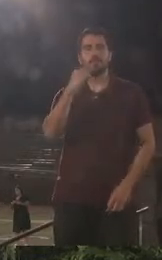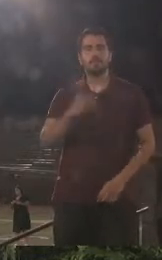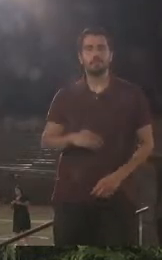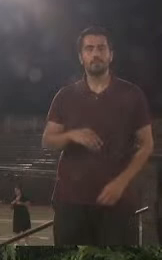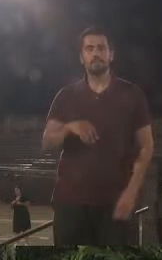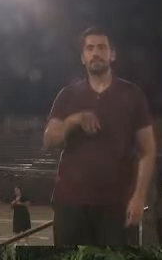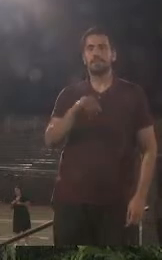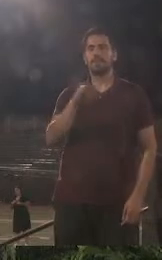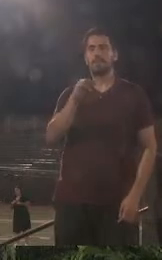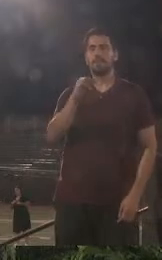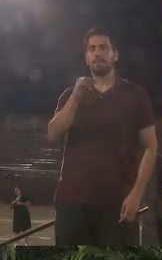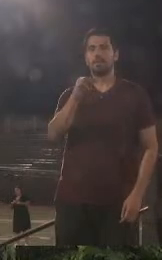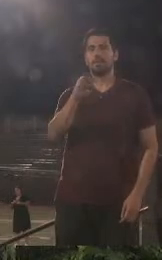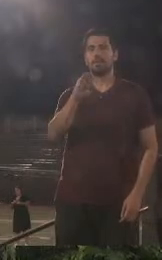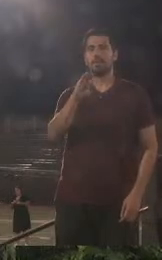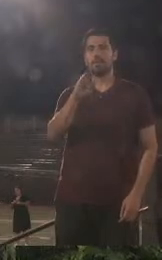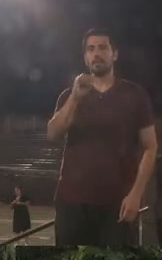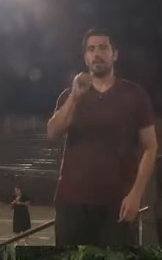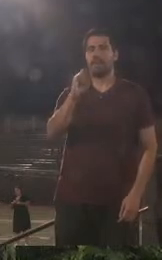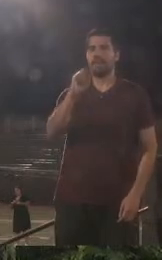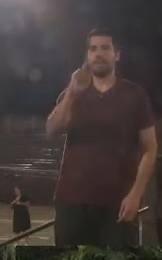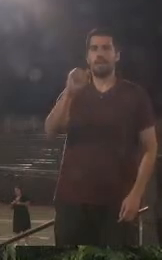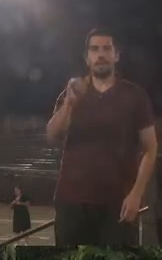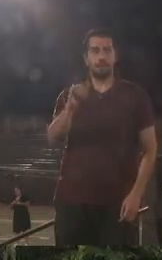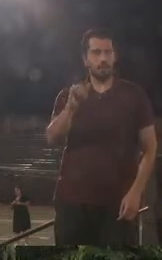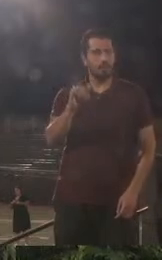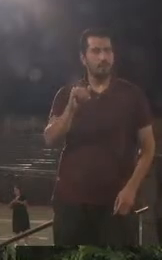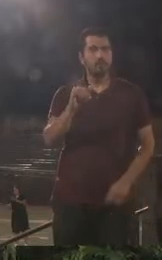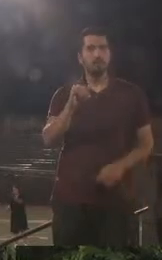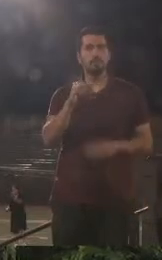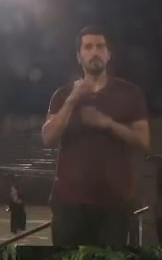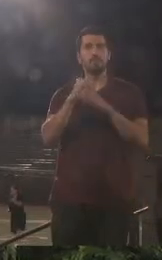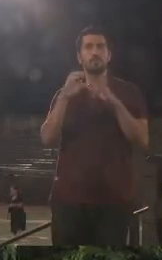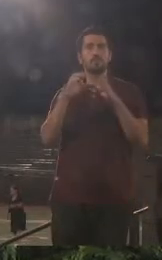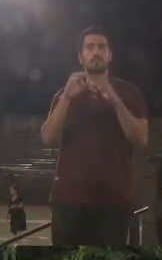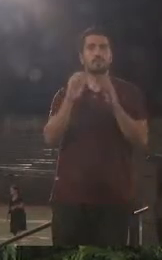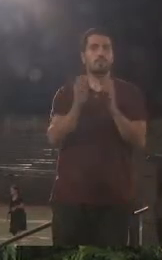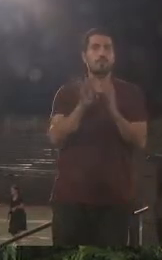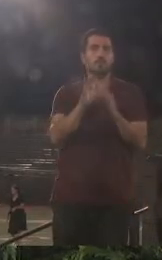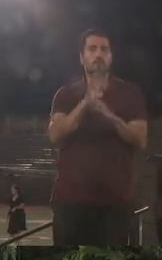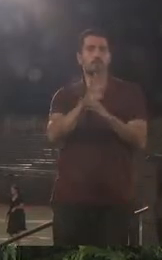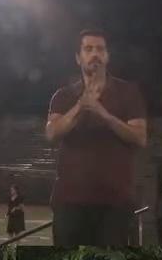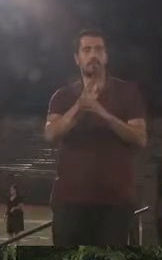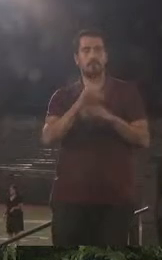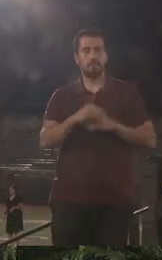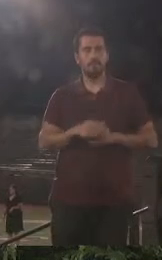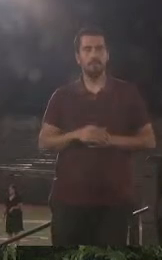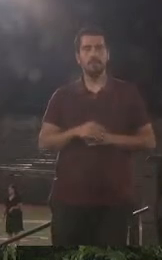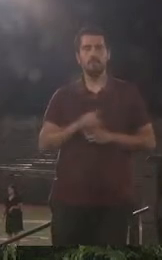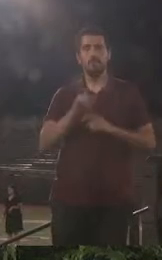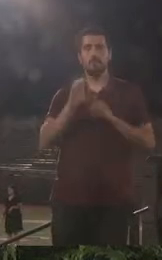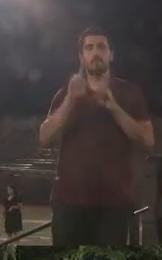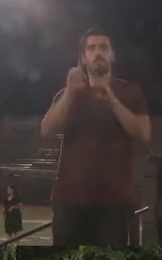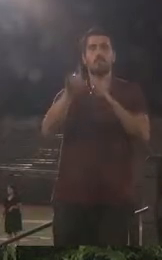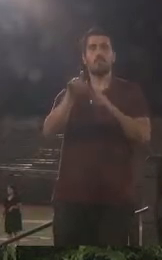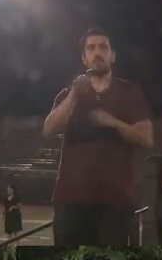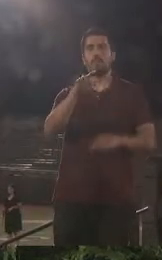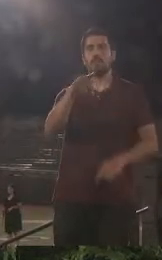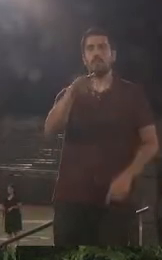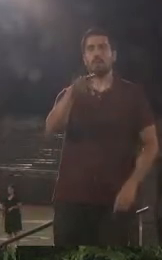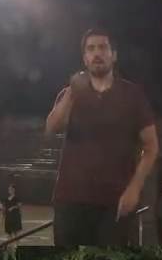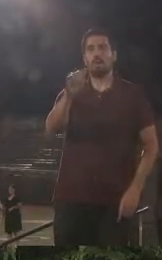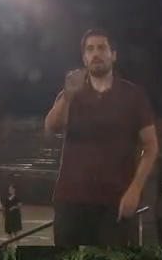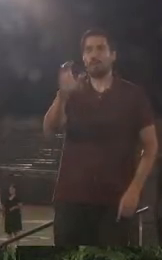Eliana Miranda earned a certification in entrepreneurship and small business and will be attending Palo Alto College.